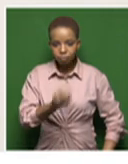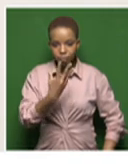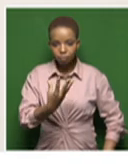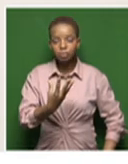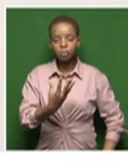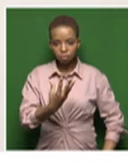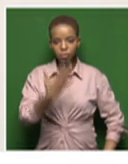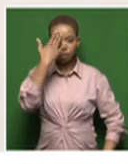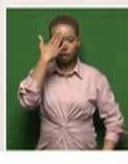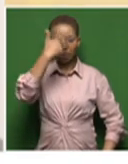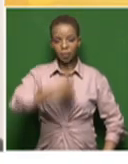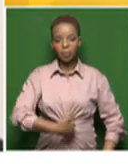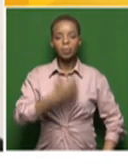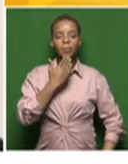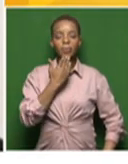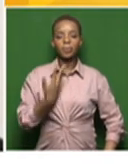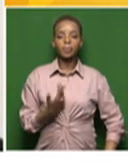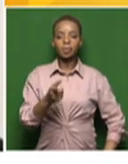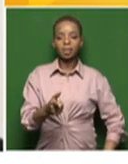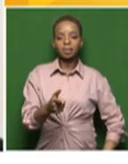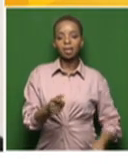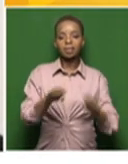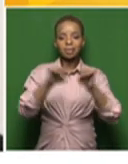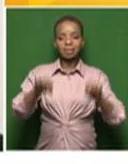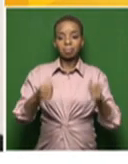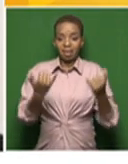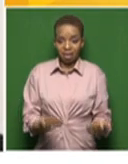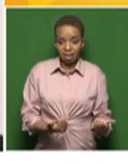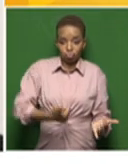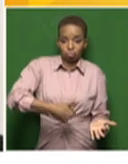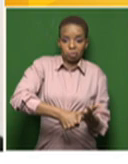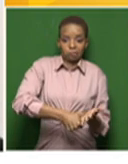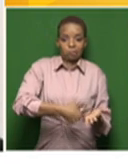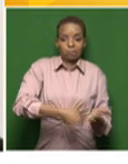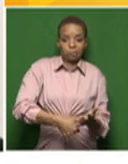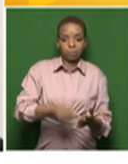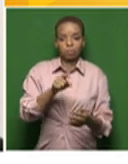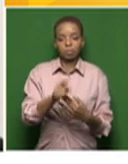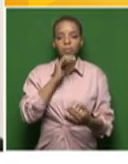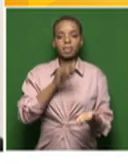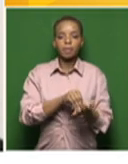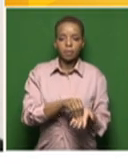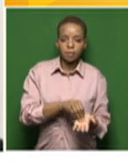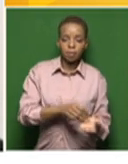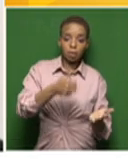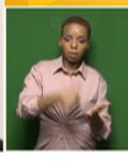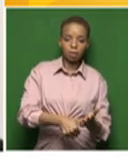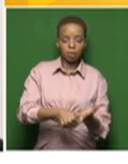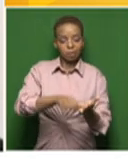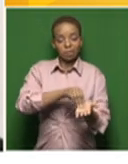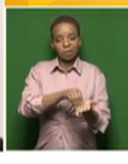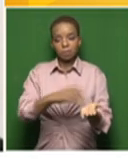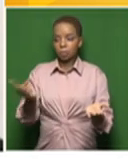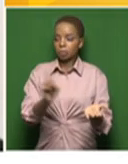you can't really have a system where you need to put your finger on now, because that will require continuous cleaning and